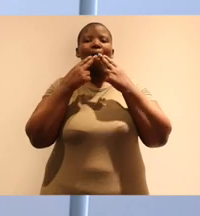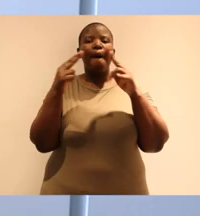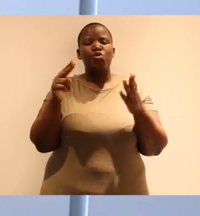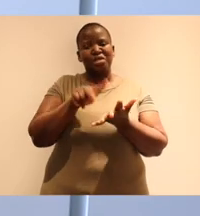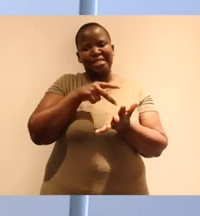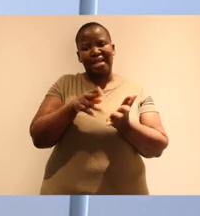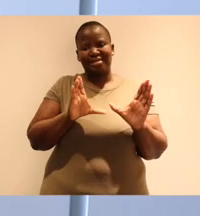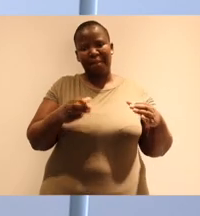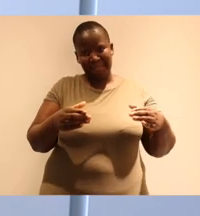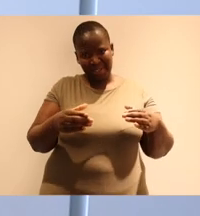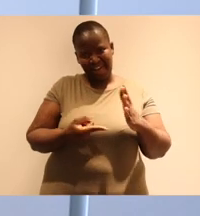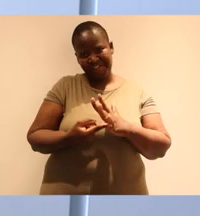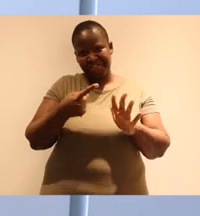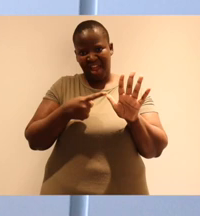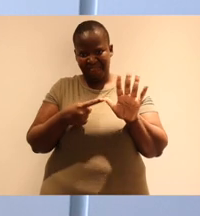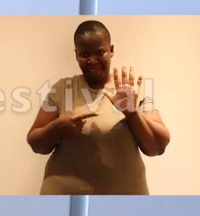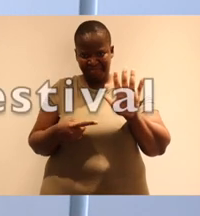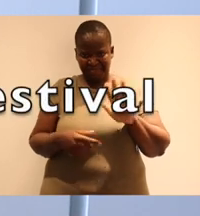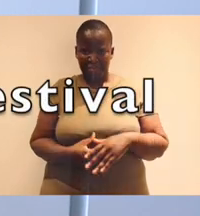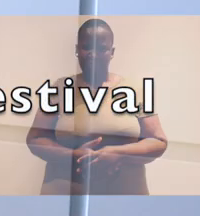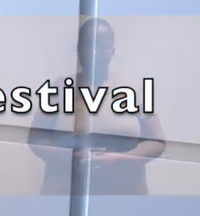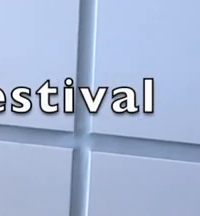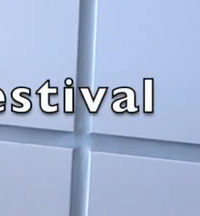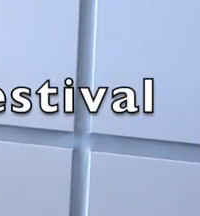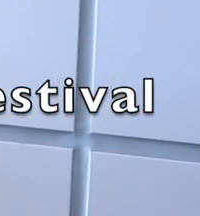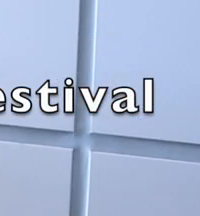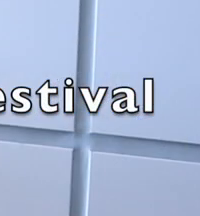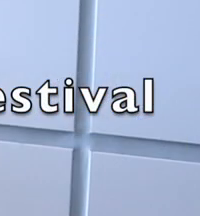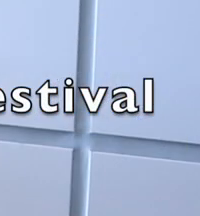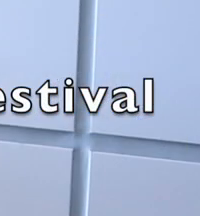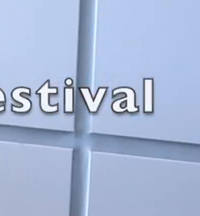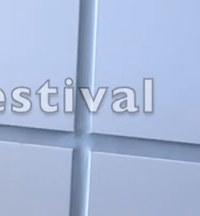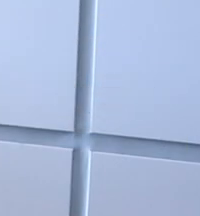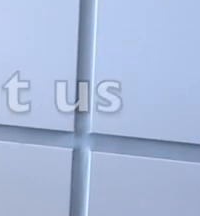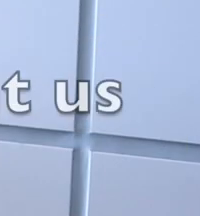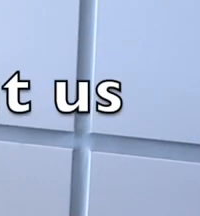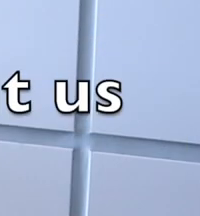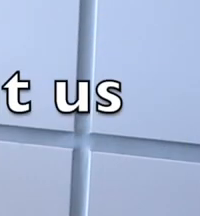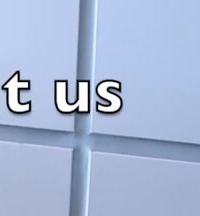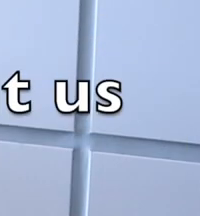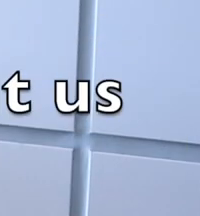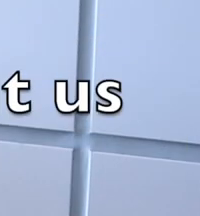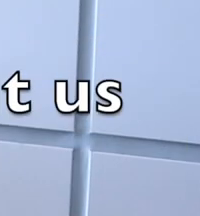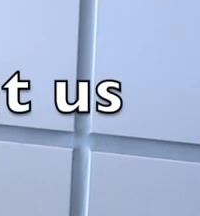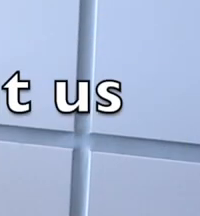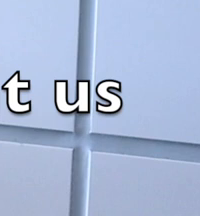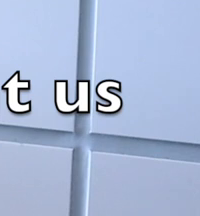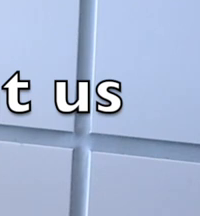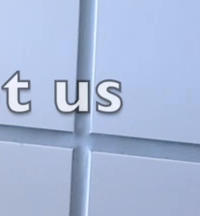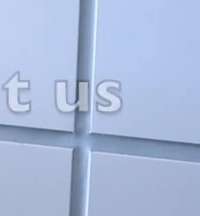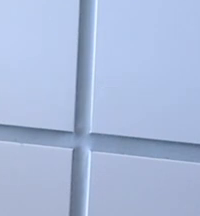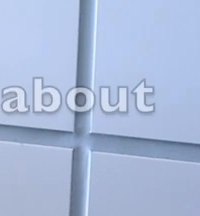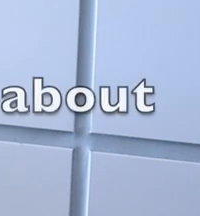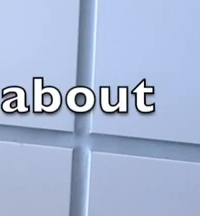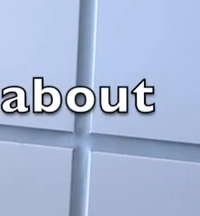part of this groundbreaking festival. Nothing about us